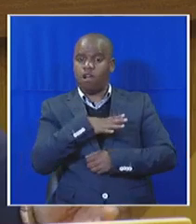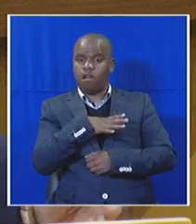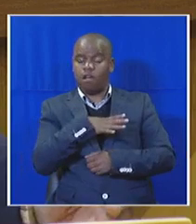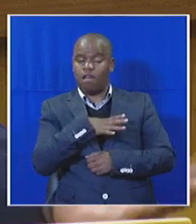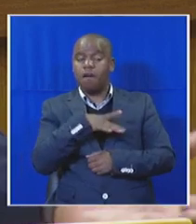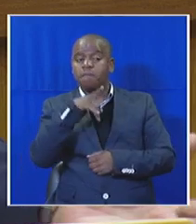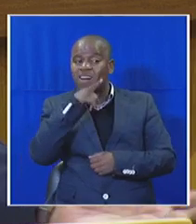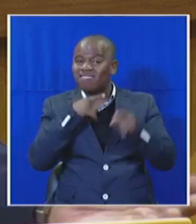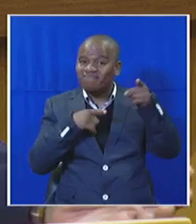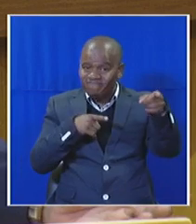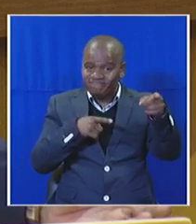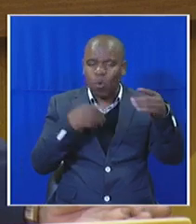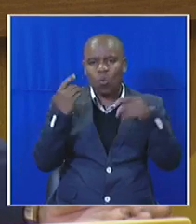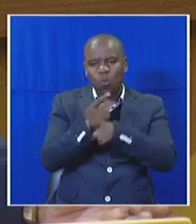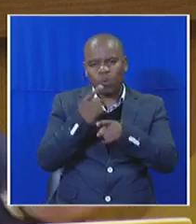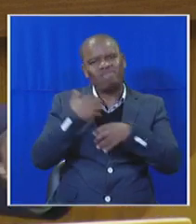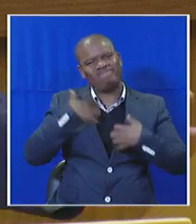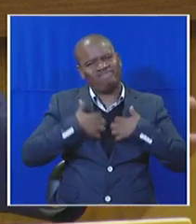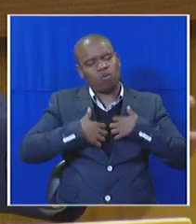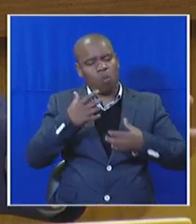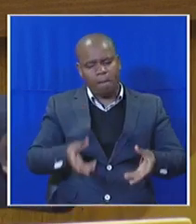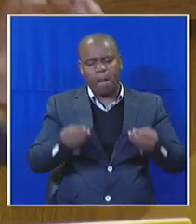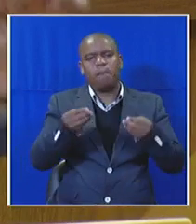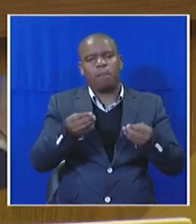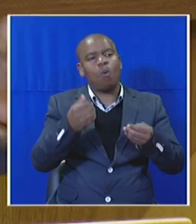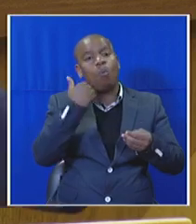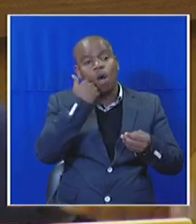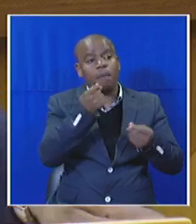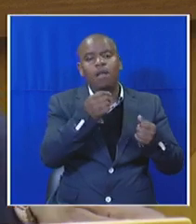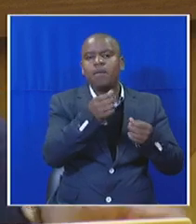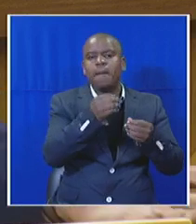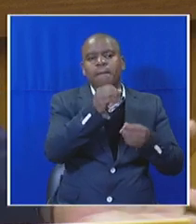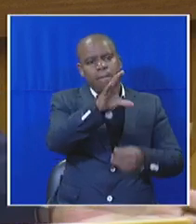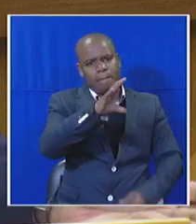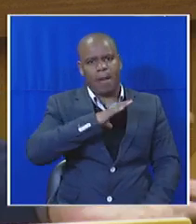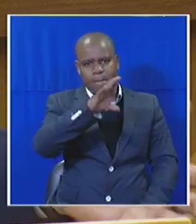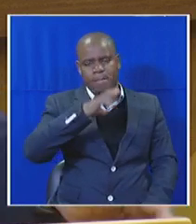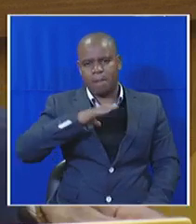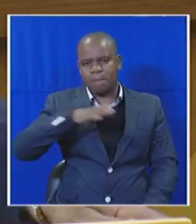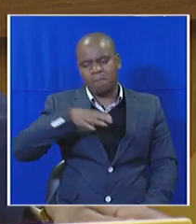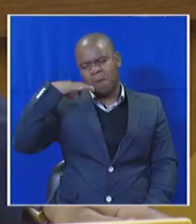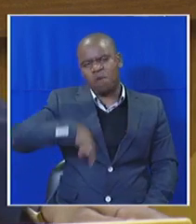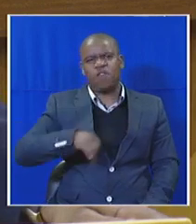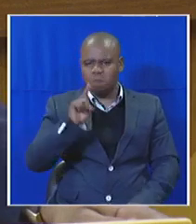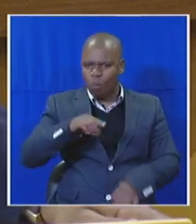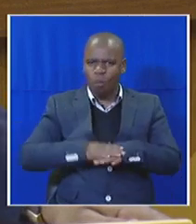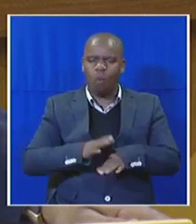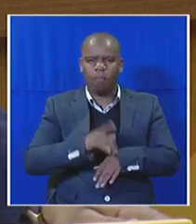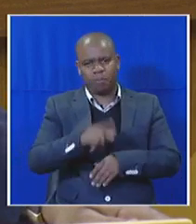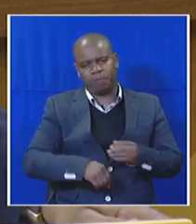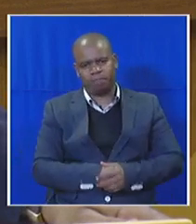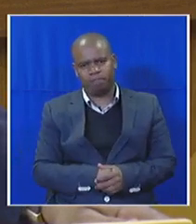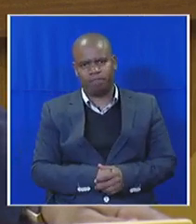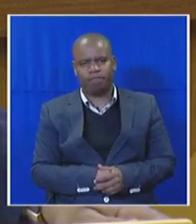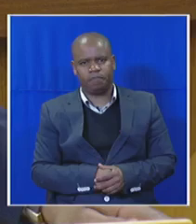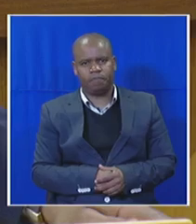driven by benefits. Wherever they go, they must get profits, so to speak. Thank you very